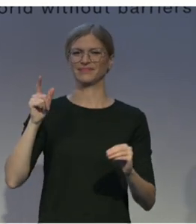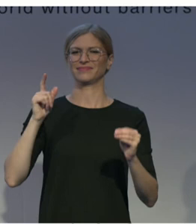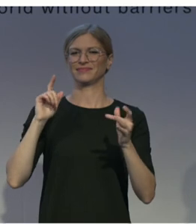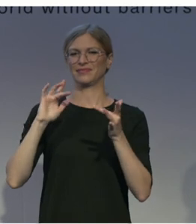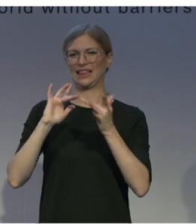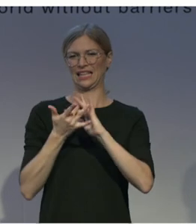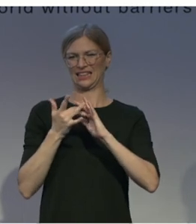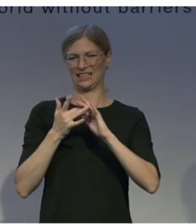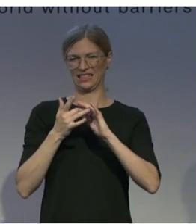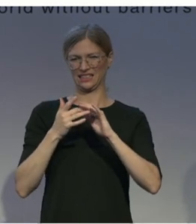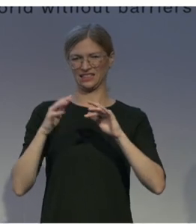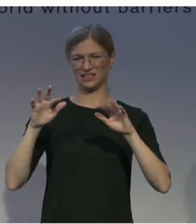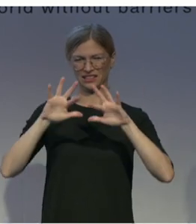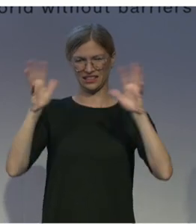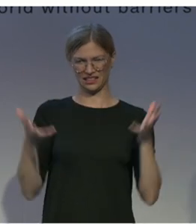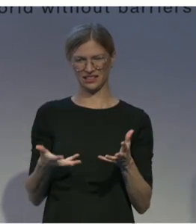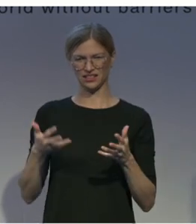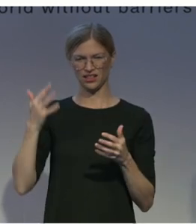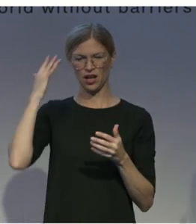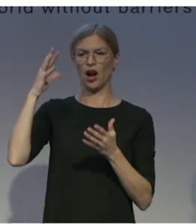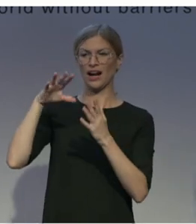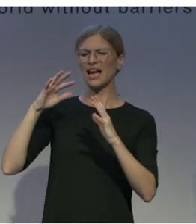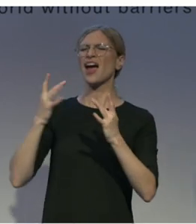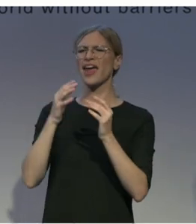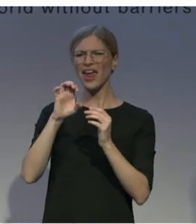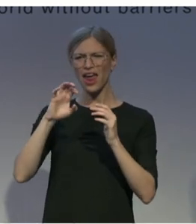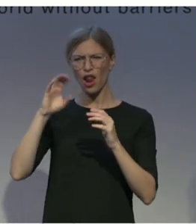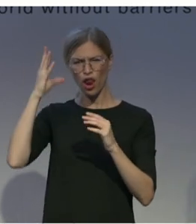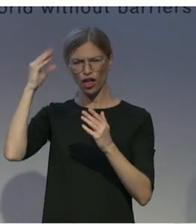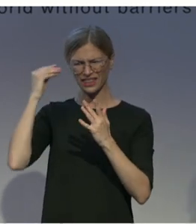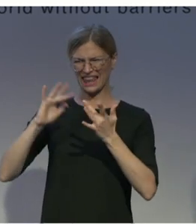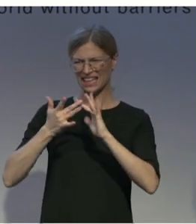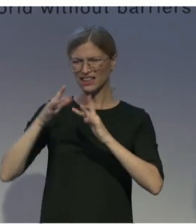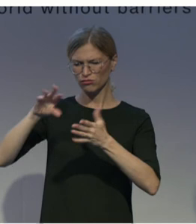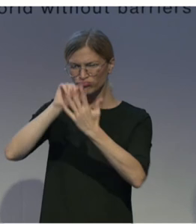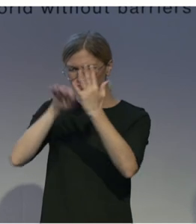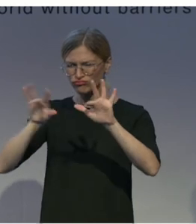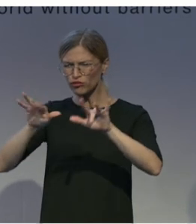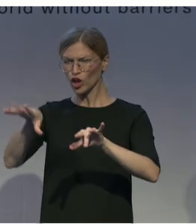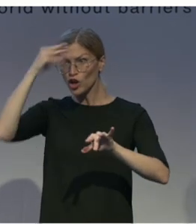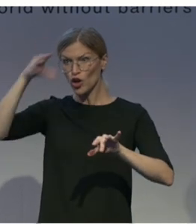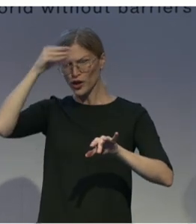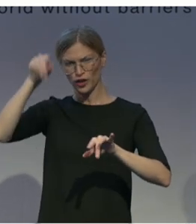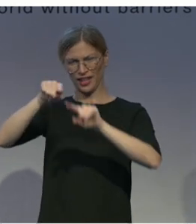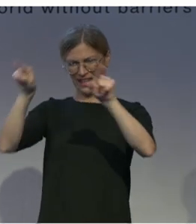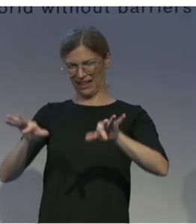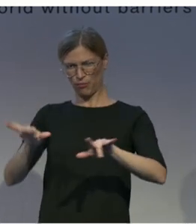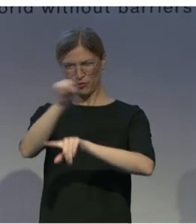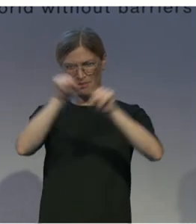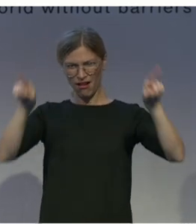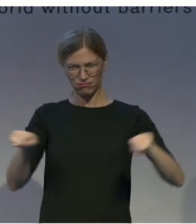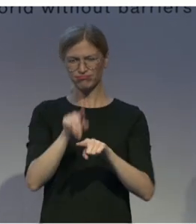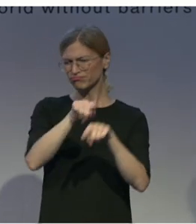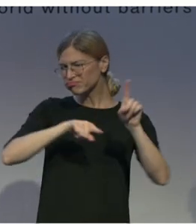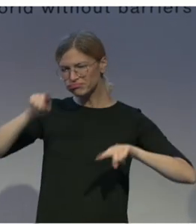mobile application, all helping people to be more educated about telling their story, all helping them make it easier to communicate both with Capitol Hill